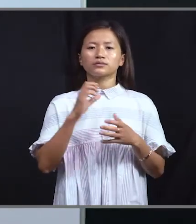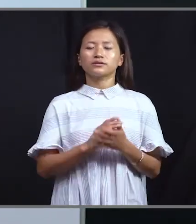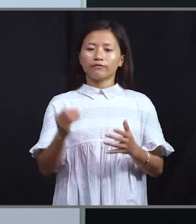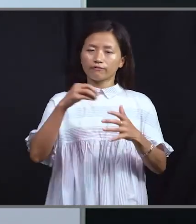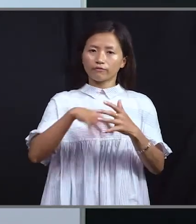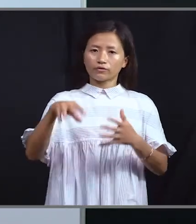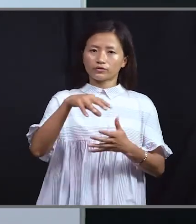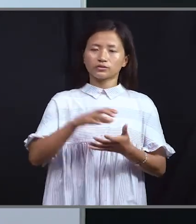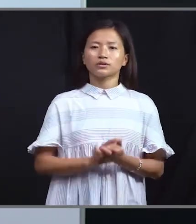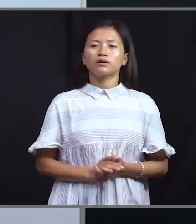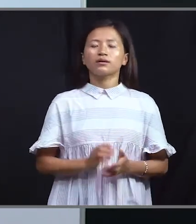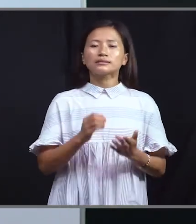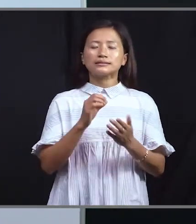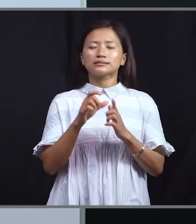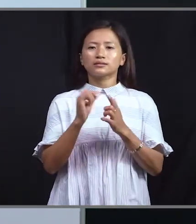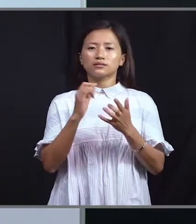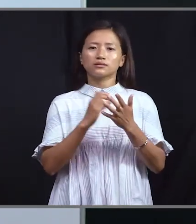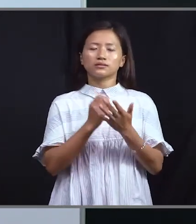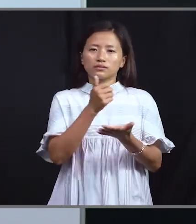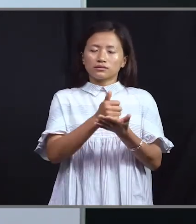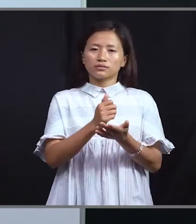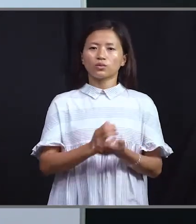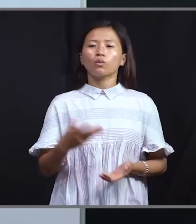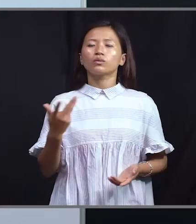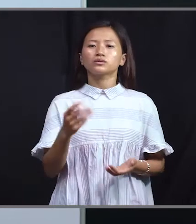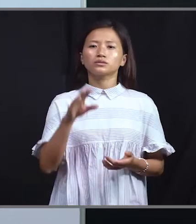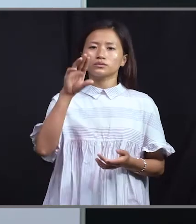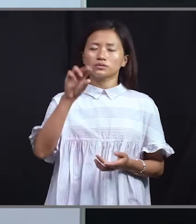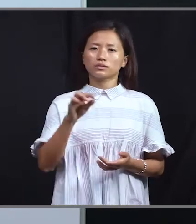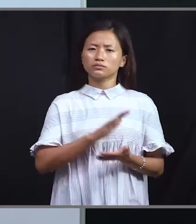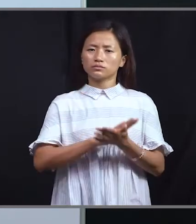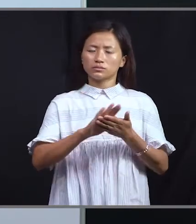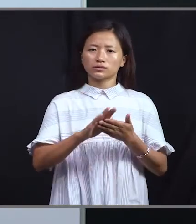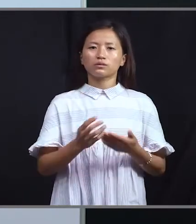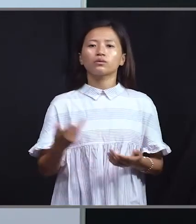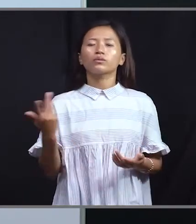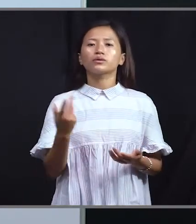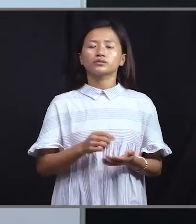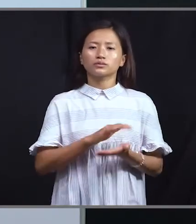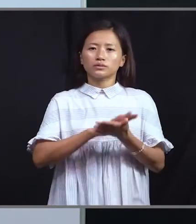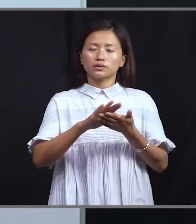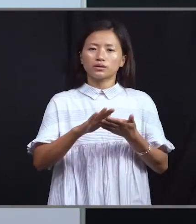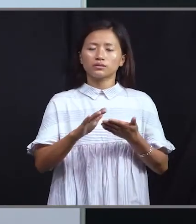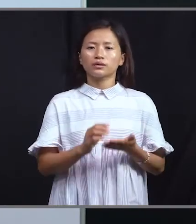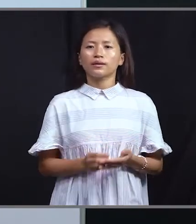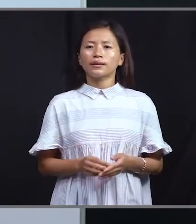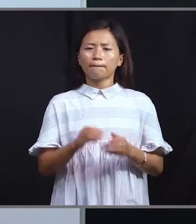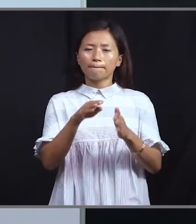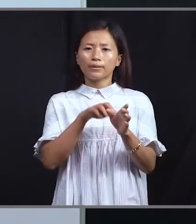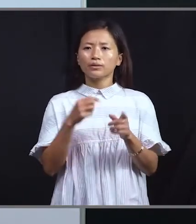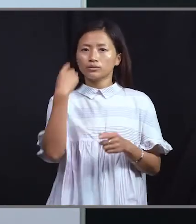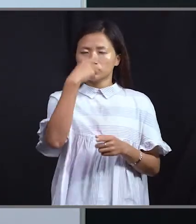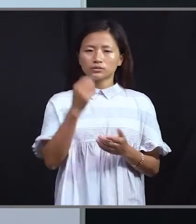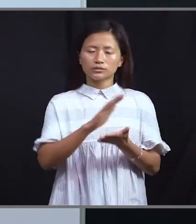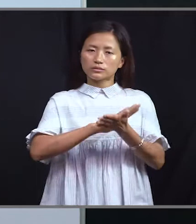involve deciding in advance what is to be done, how is to be done, where is to be done, and by whom it is to be